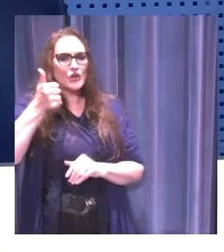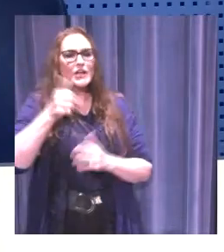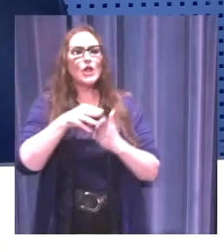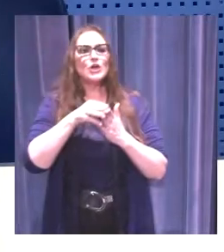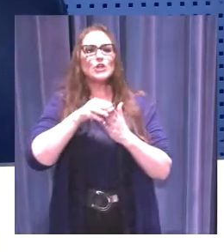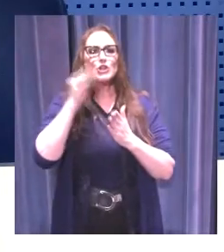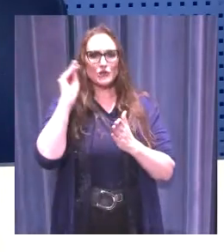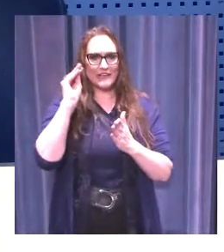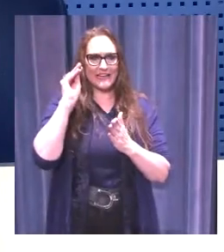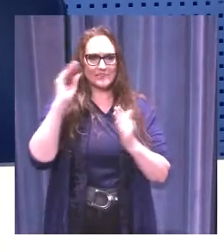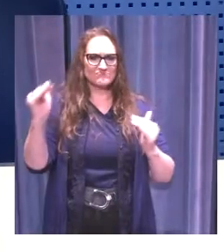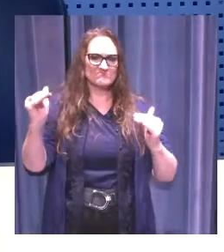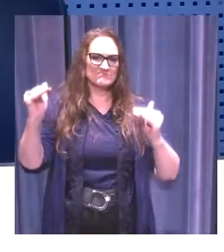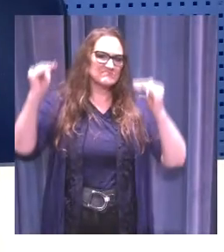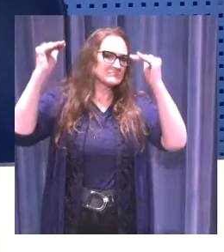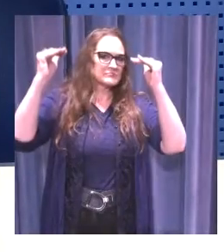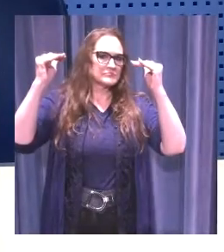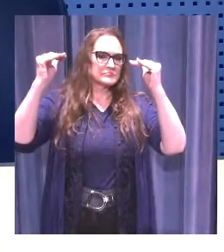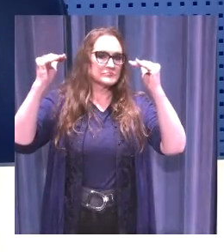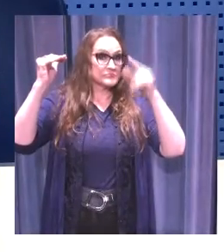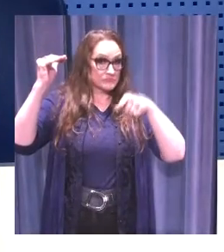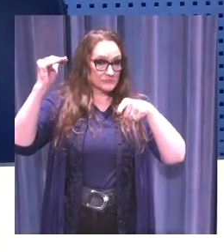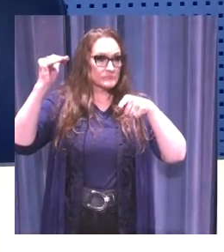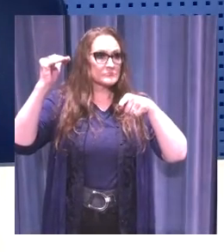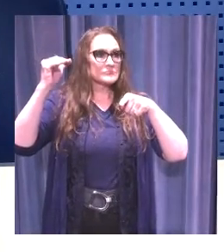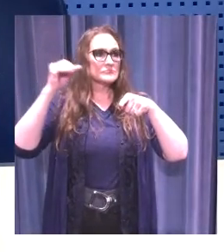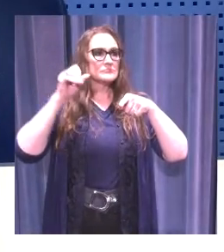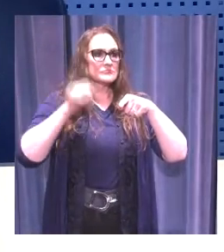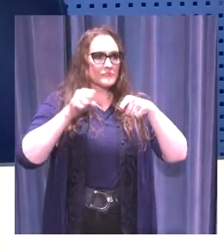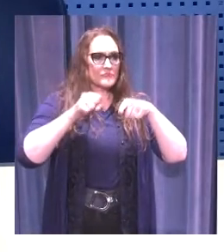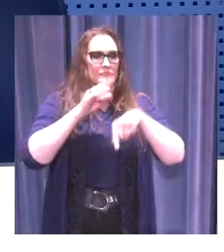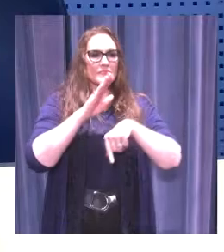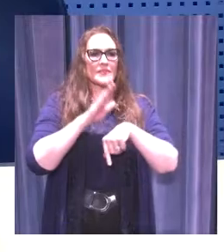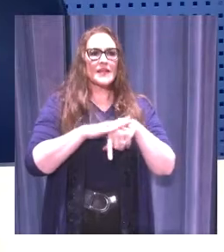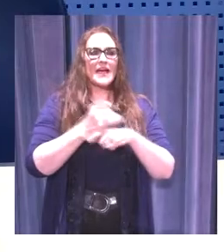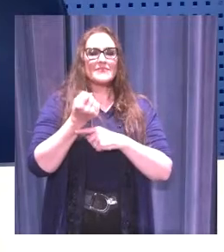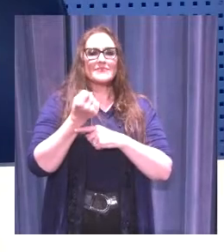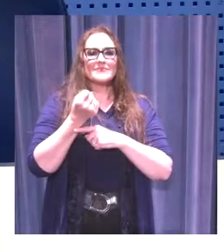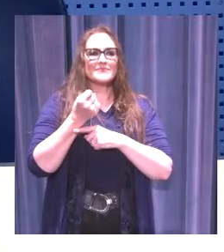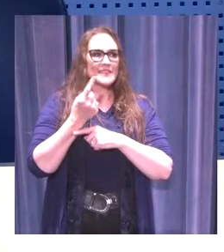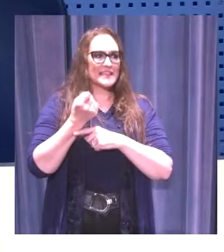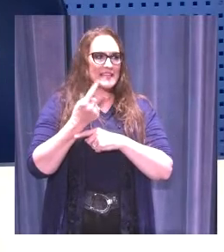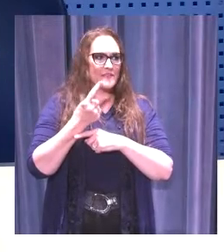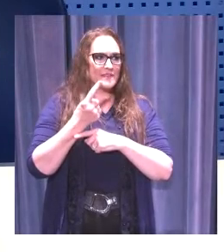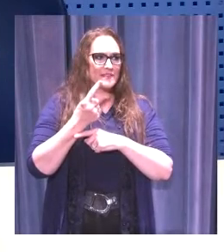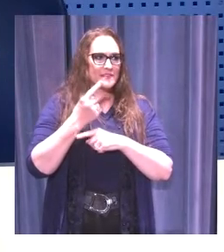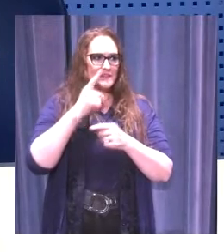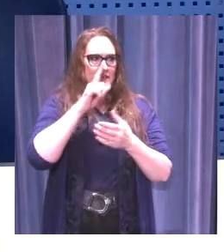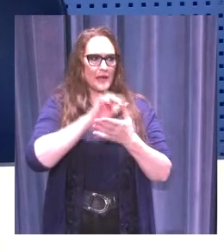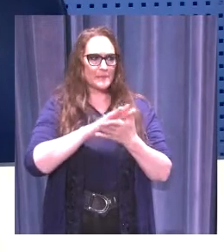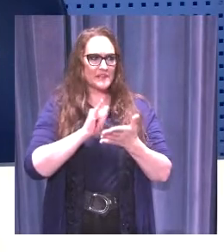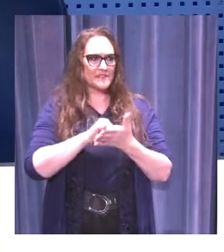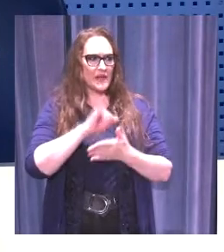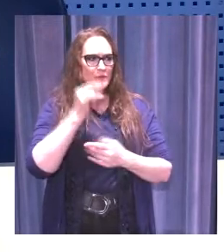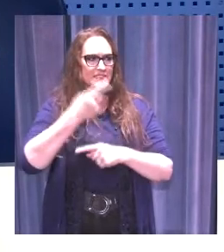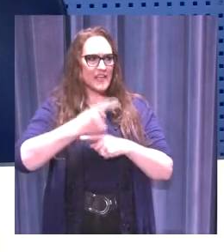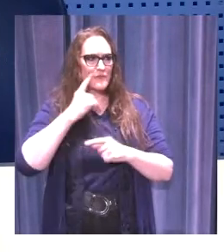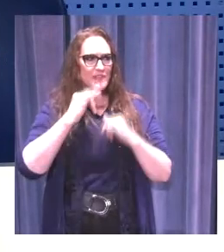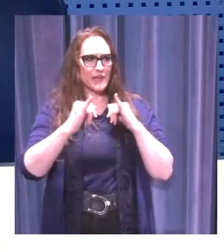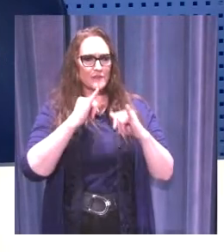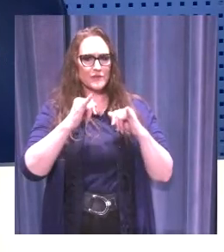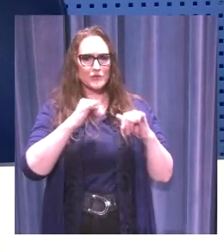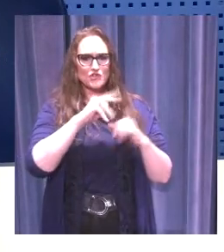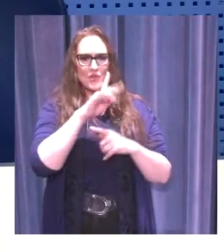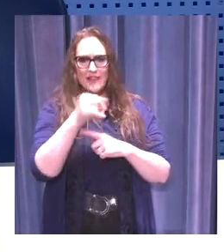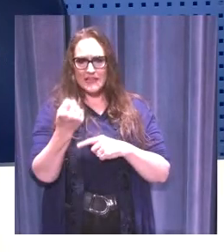learning. Yes, on the 11th of, I believe that was the date for the interviews.